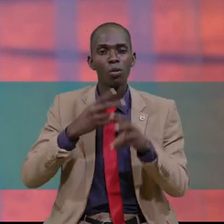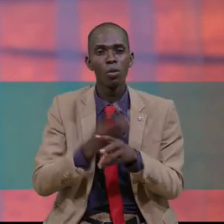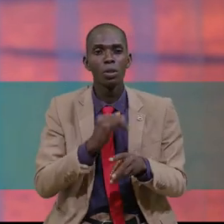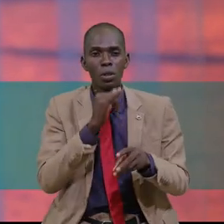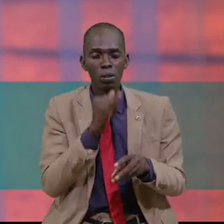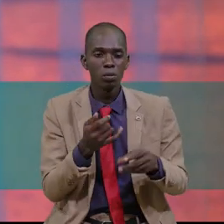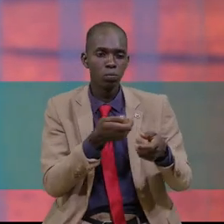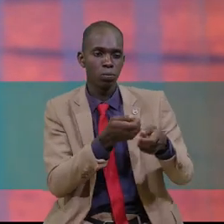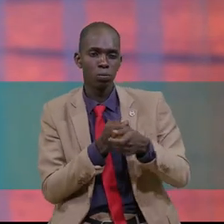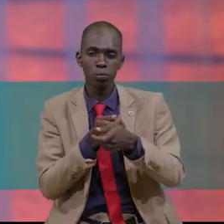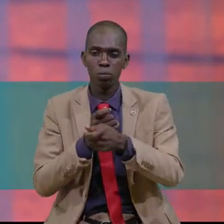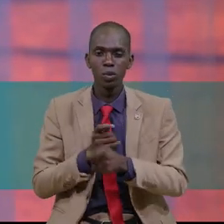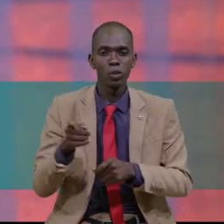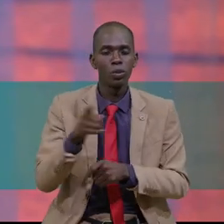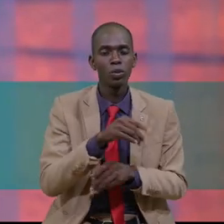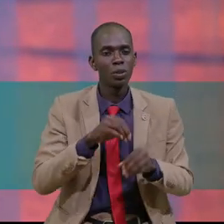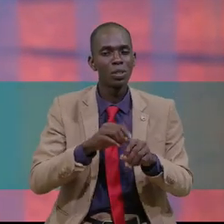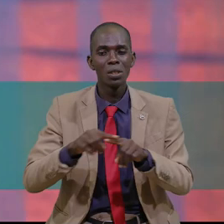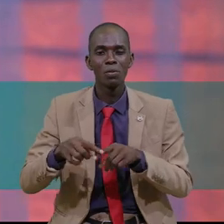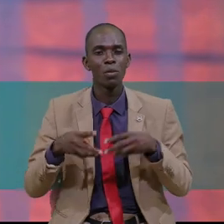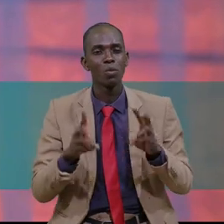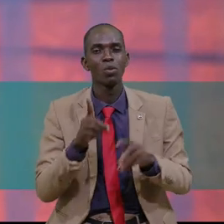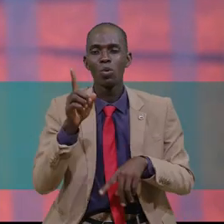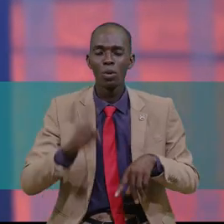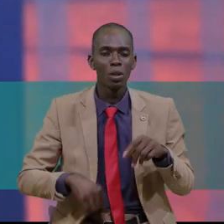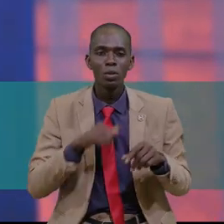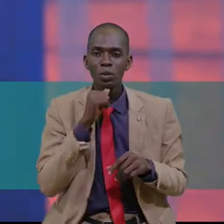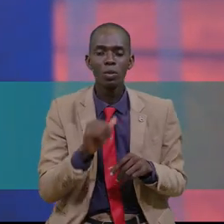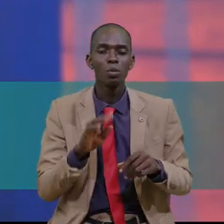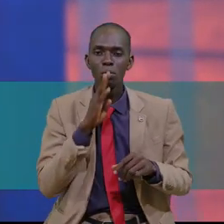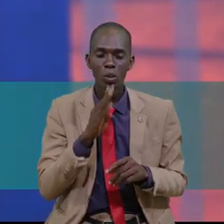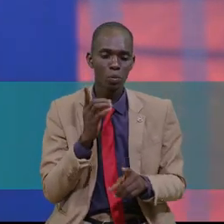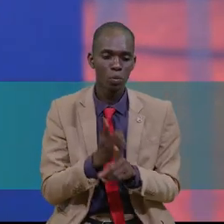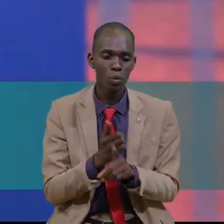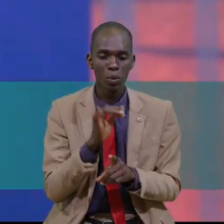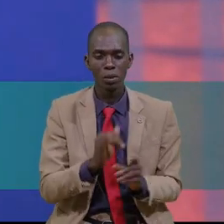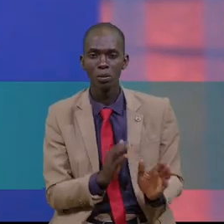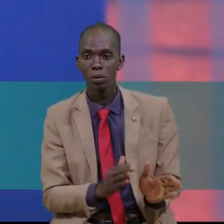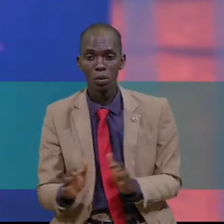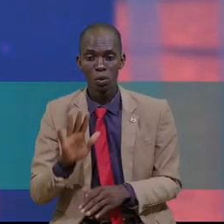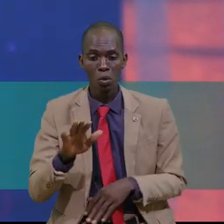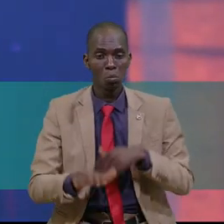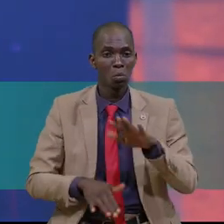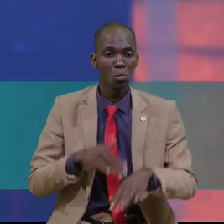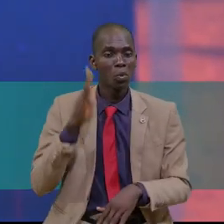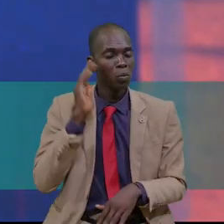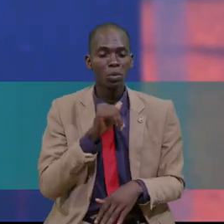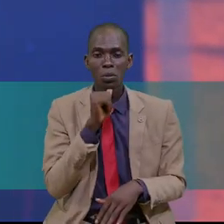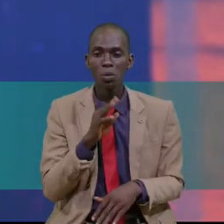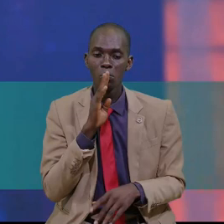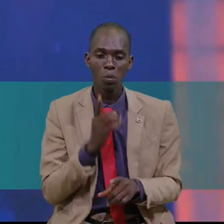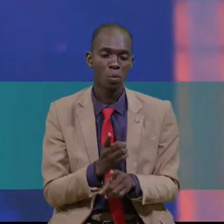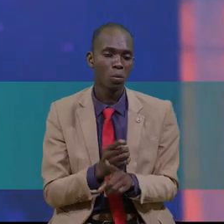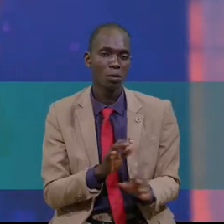there in different directions, you cannot be orderly. Your speech will not be orderly. You'll forget yourself.